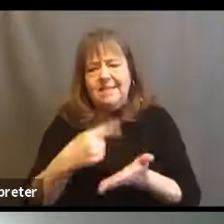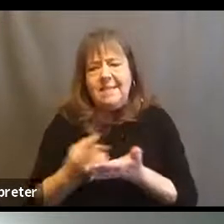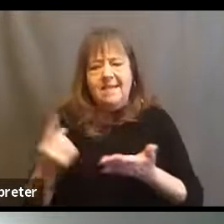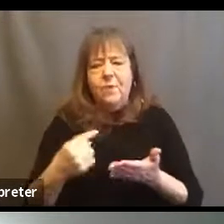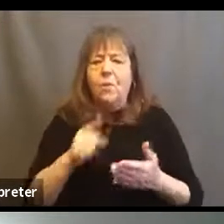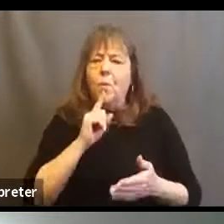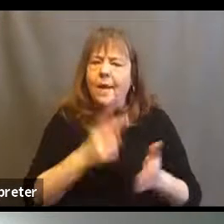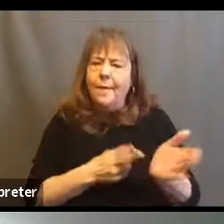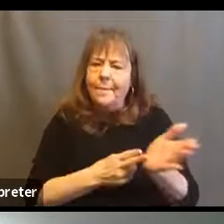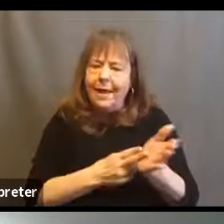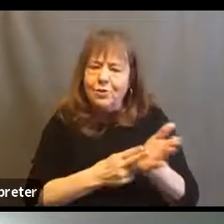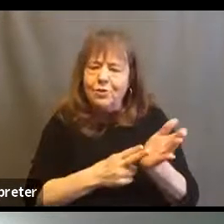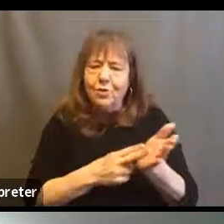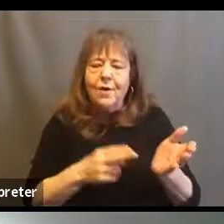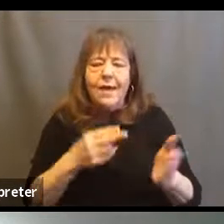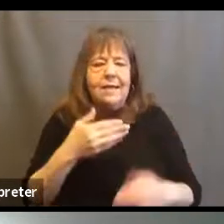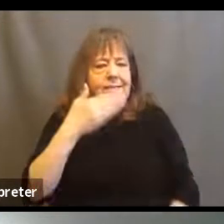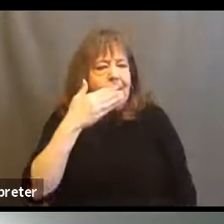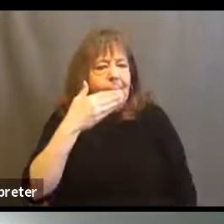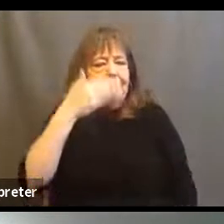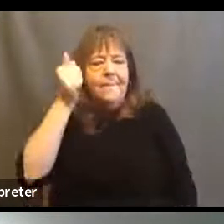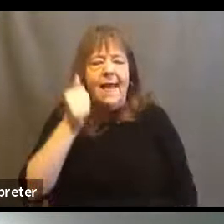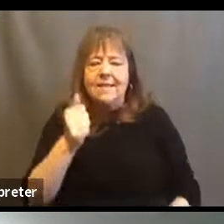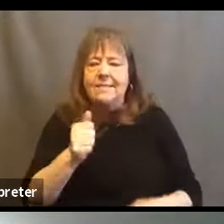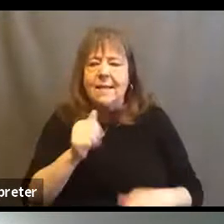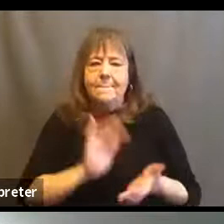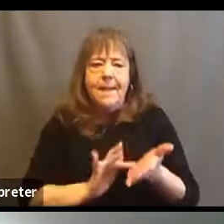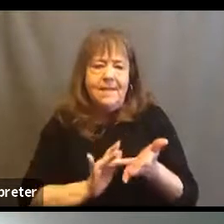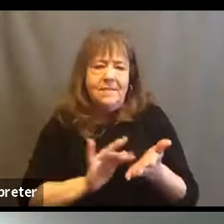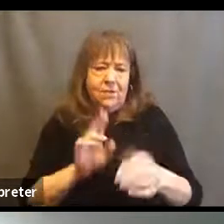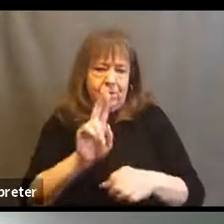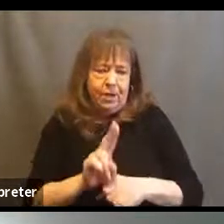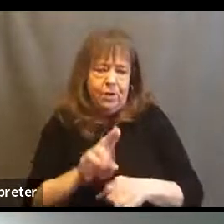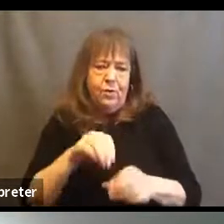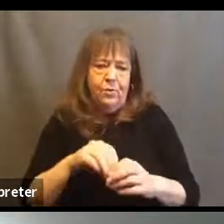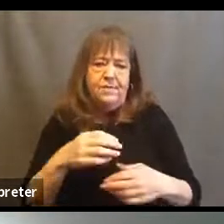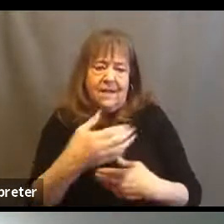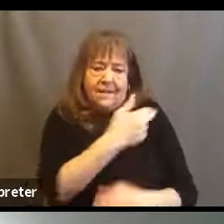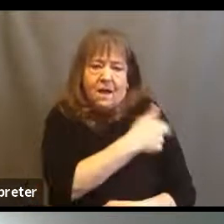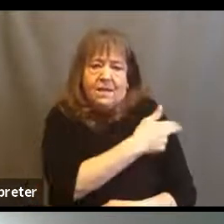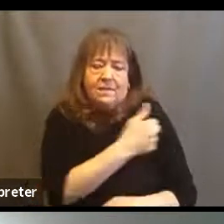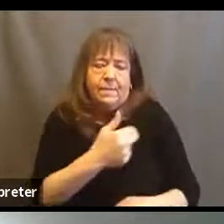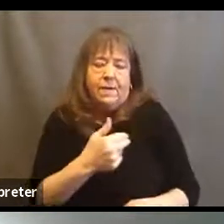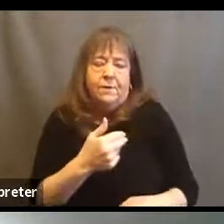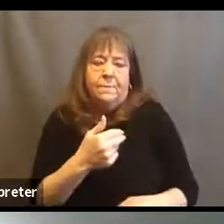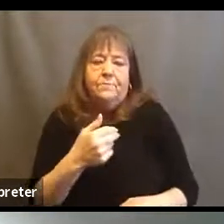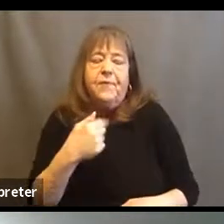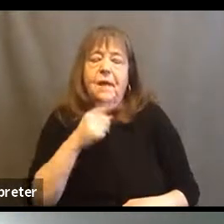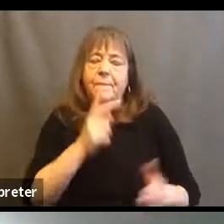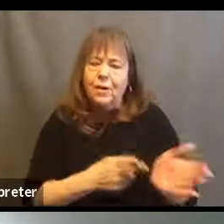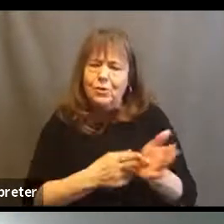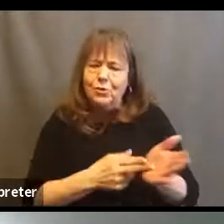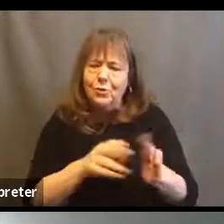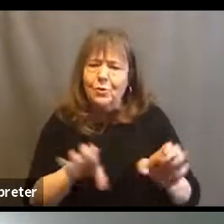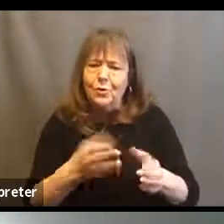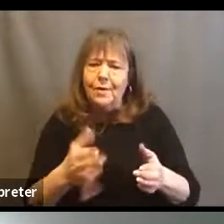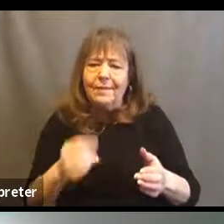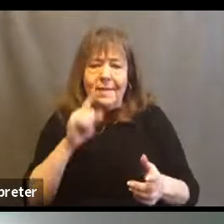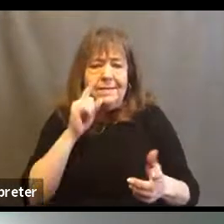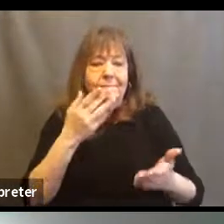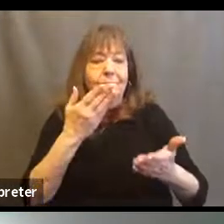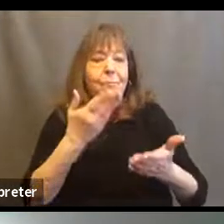make sure we're using the most efficacious medications in the hospital. We want to make sure that we're doing things that we have some evidence that are